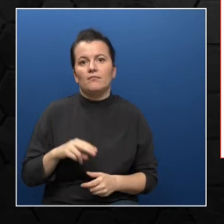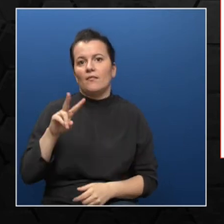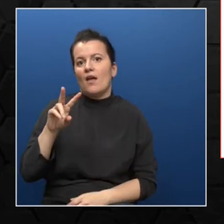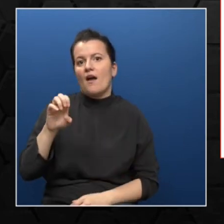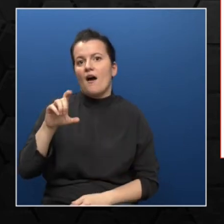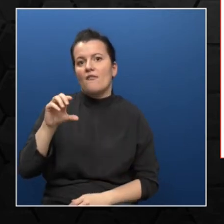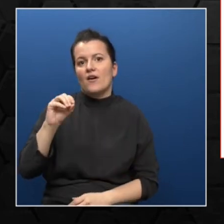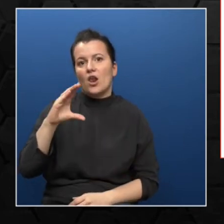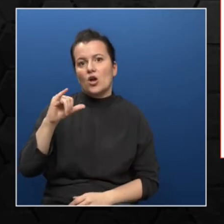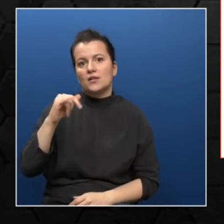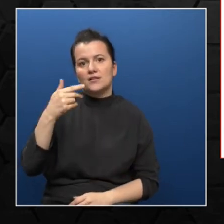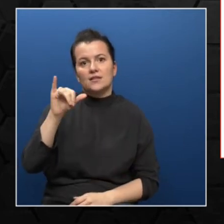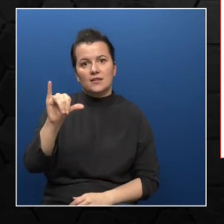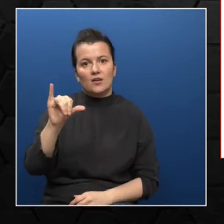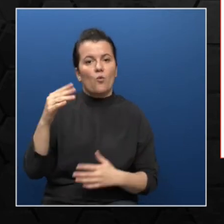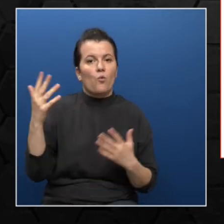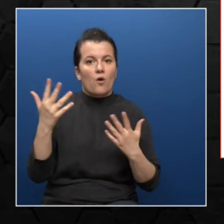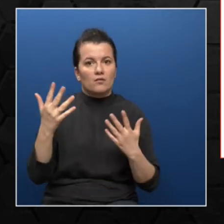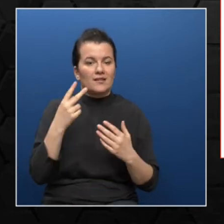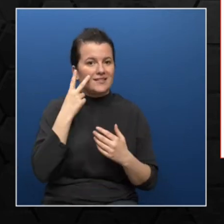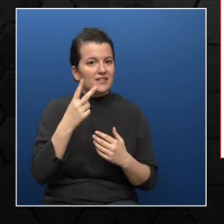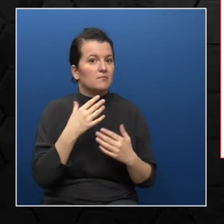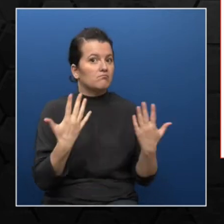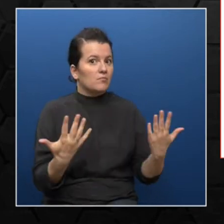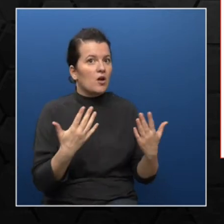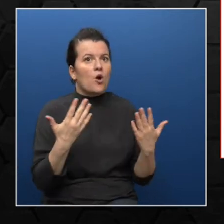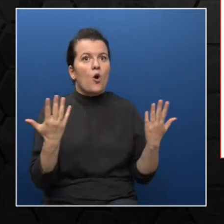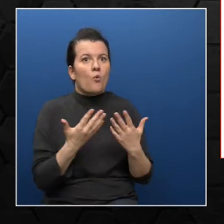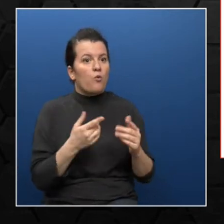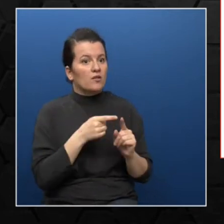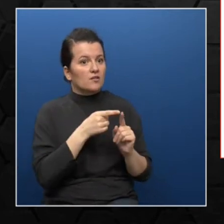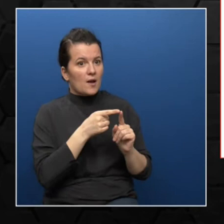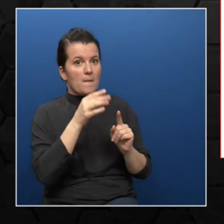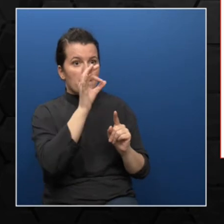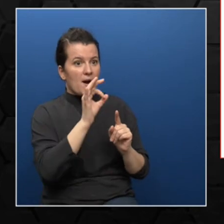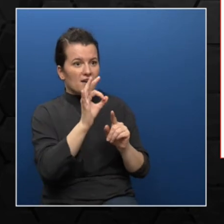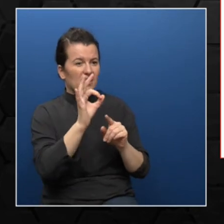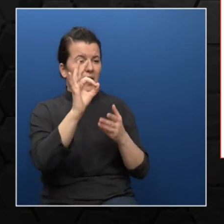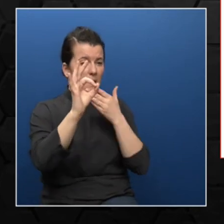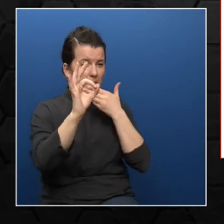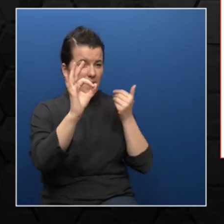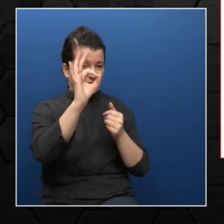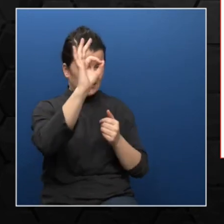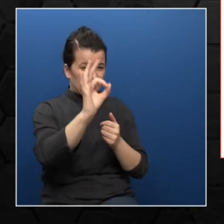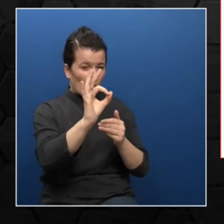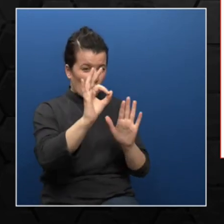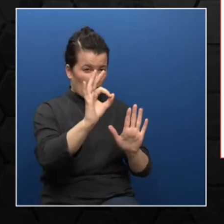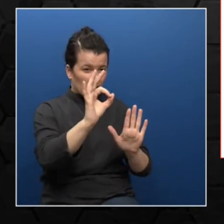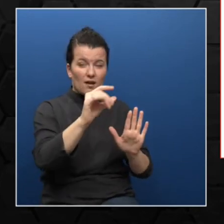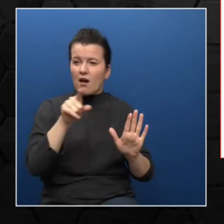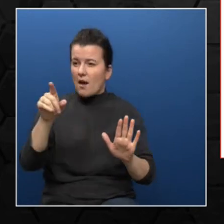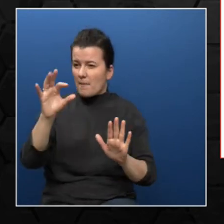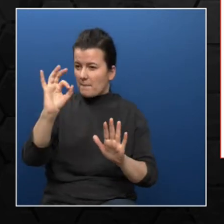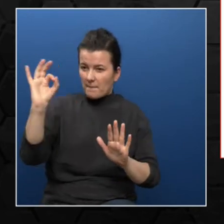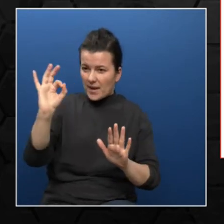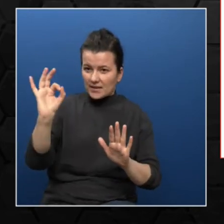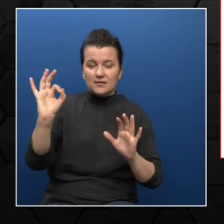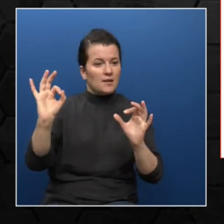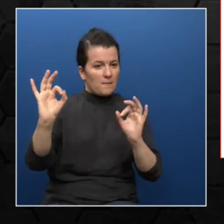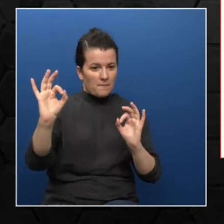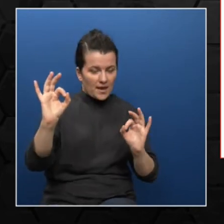an individual best, which means what is the individual particle's best position so far, and then there is a global best.